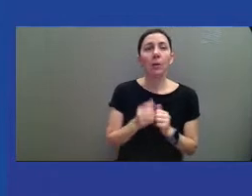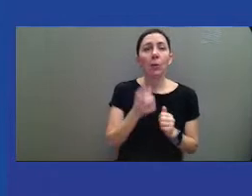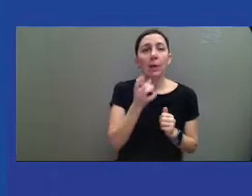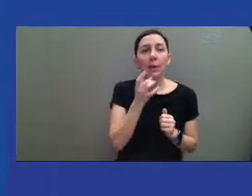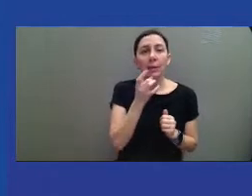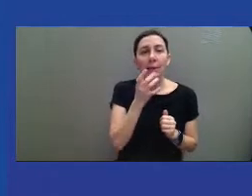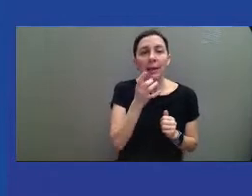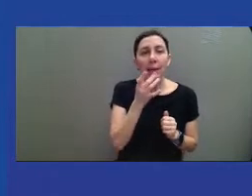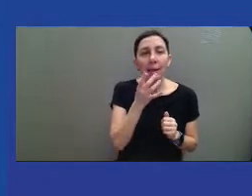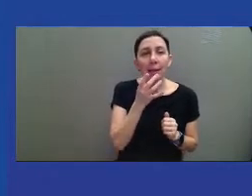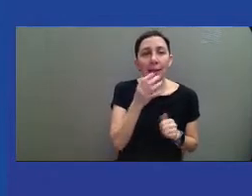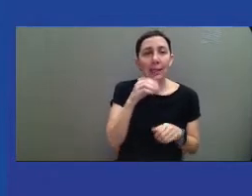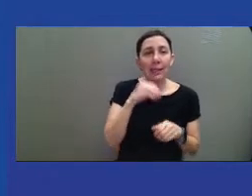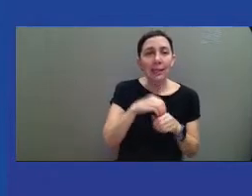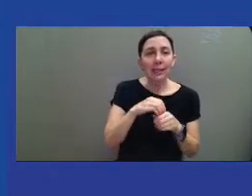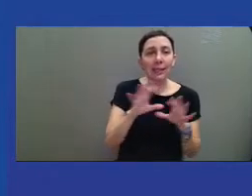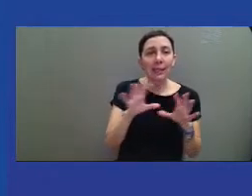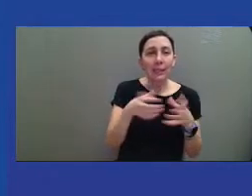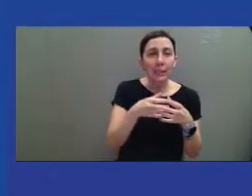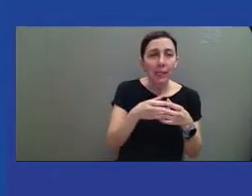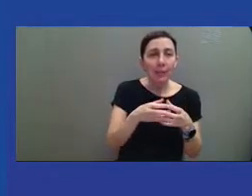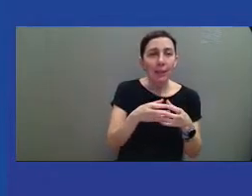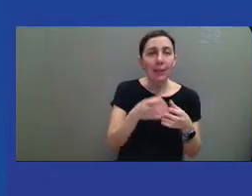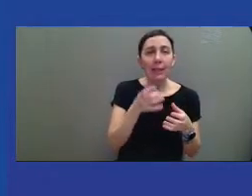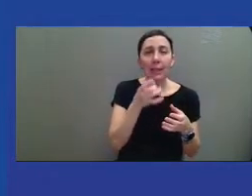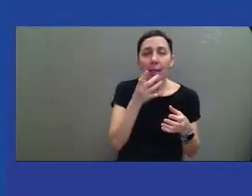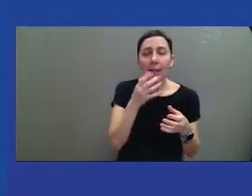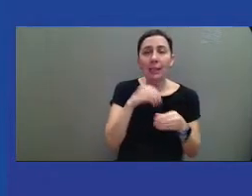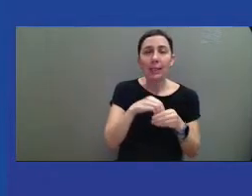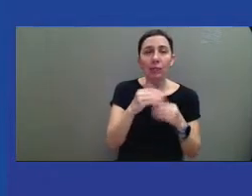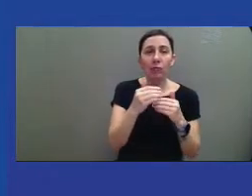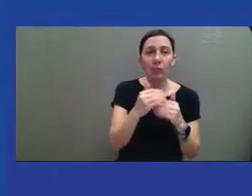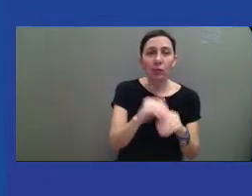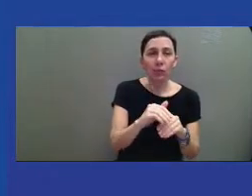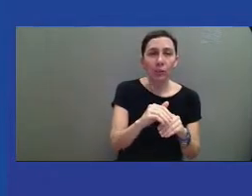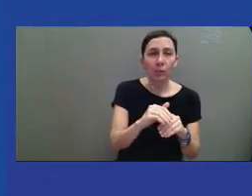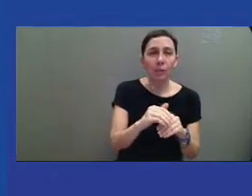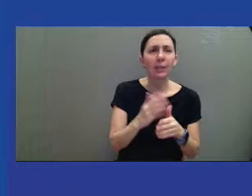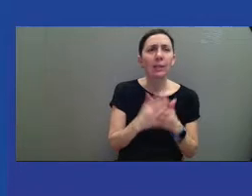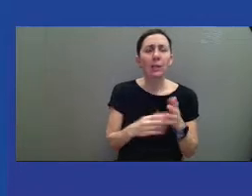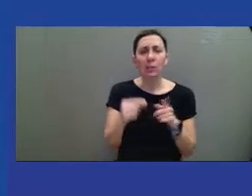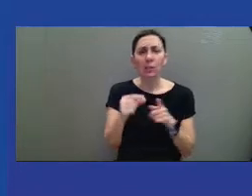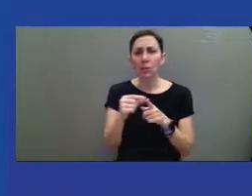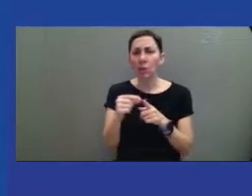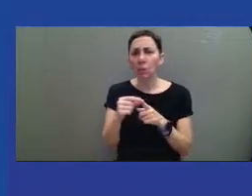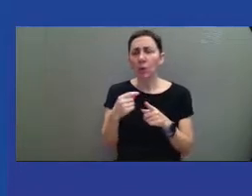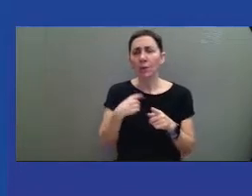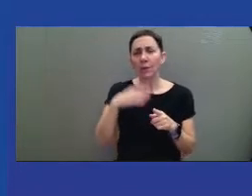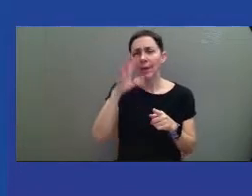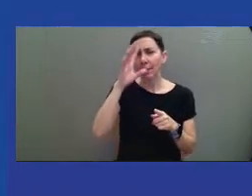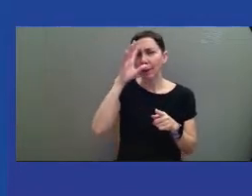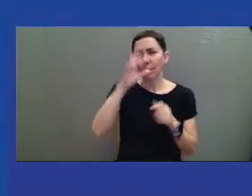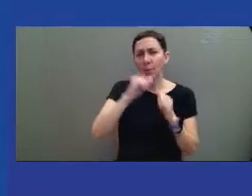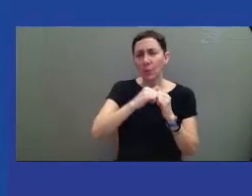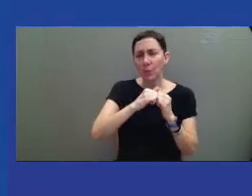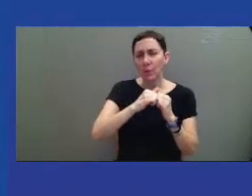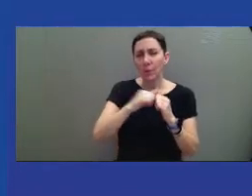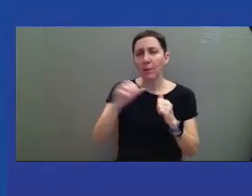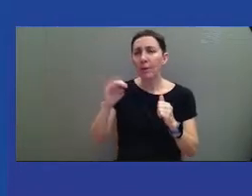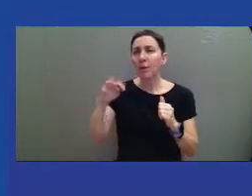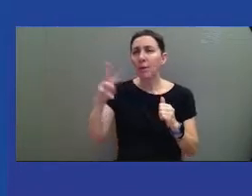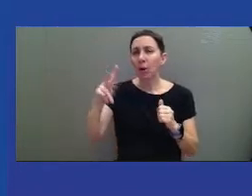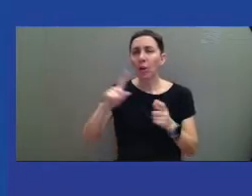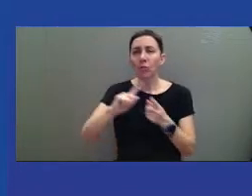and sun limited, dawn narrows were certain words that I had come up with while watching back on my improv. And then my friend Mark had